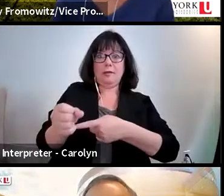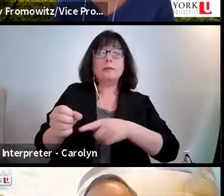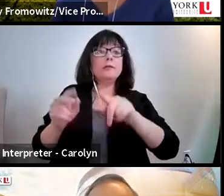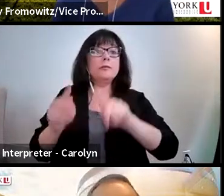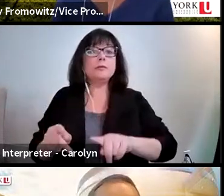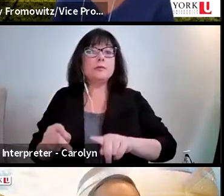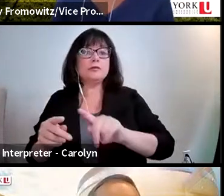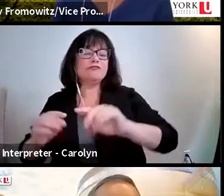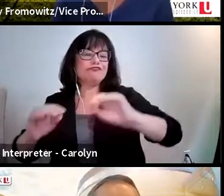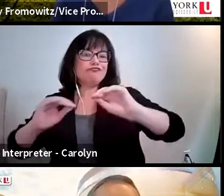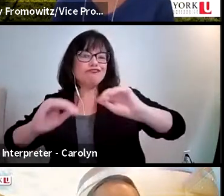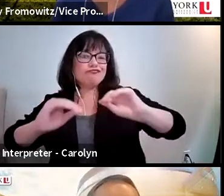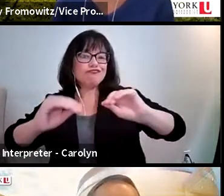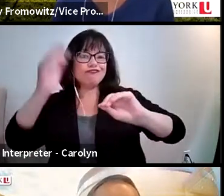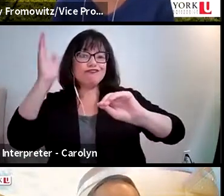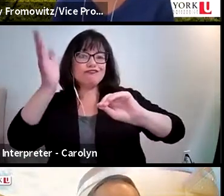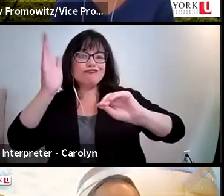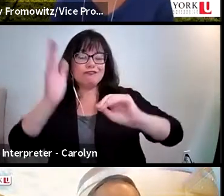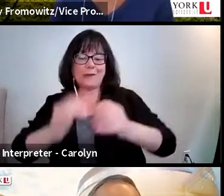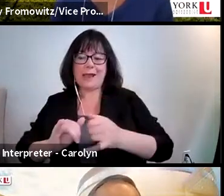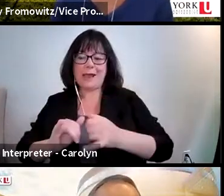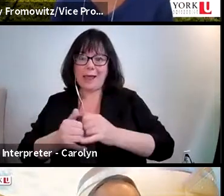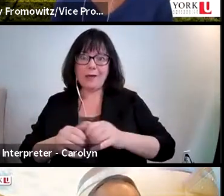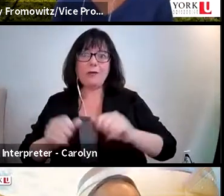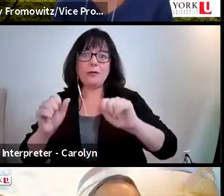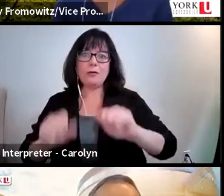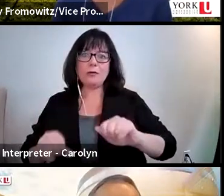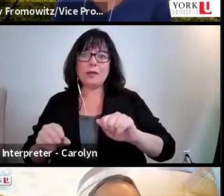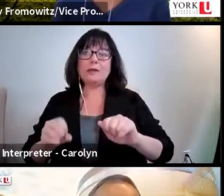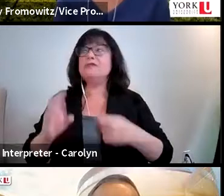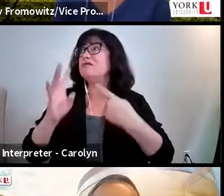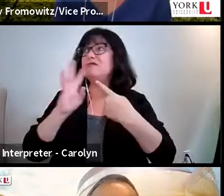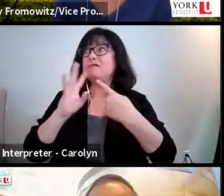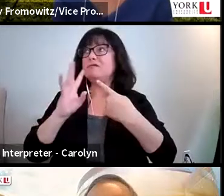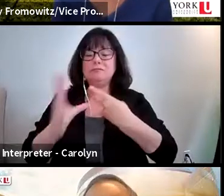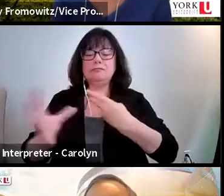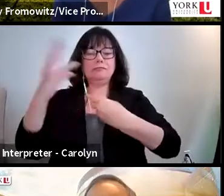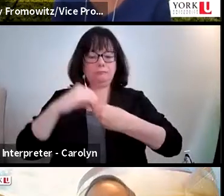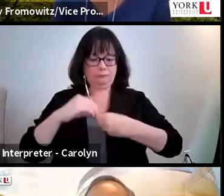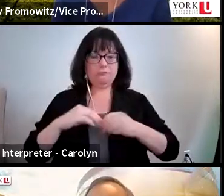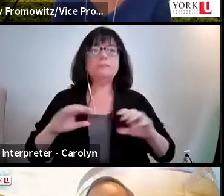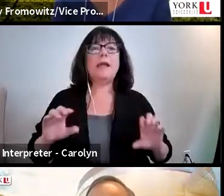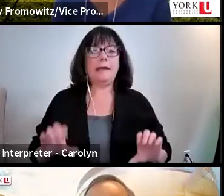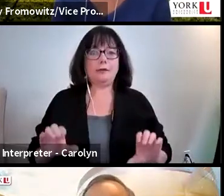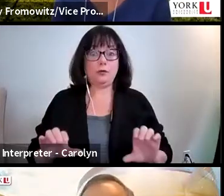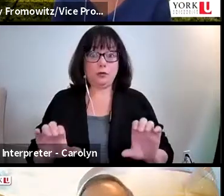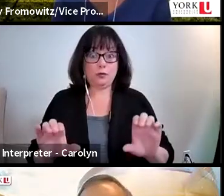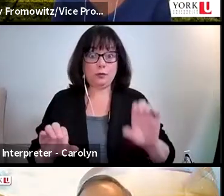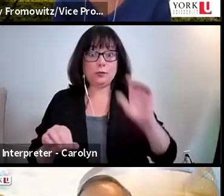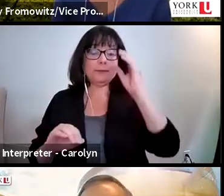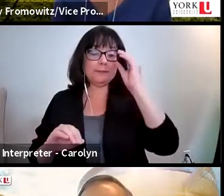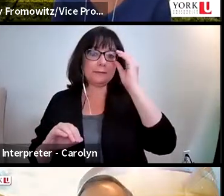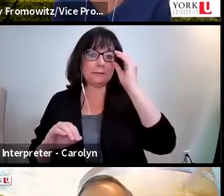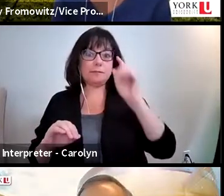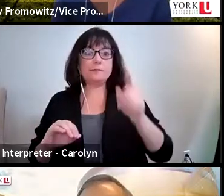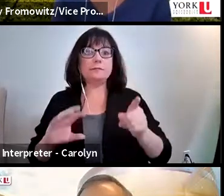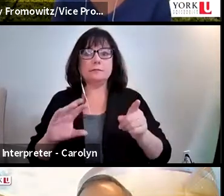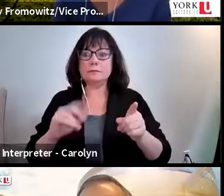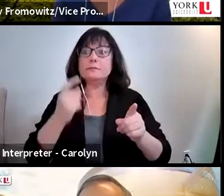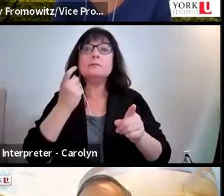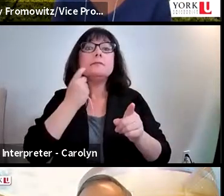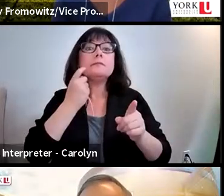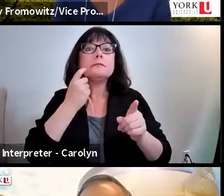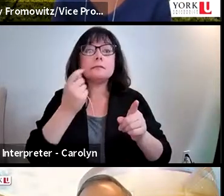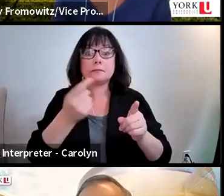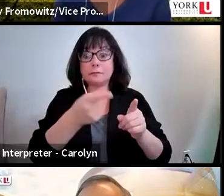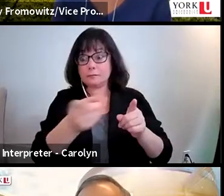talk. And what I was just discussing with the provost and the rest of the panel the other day was,